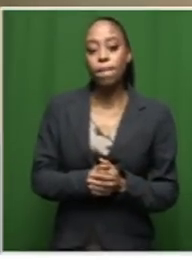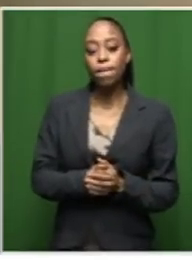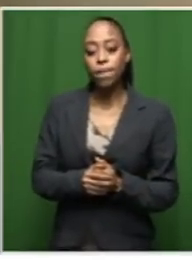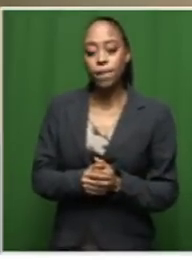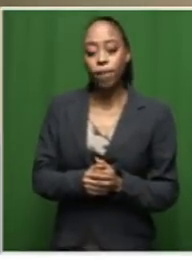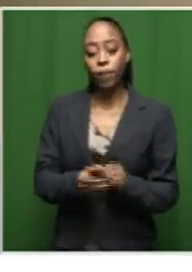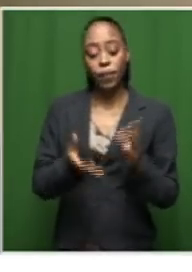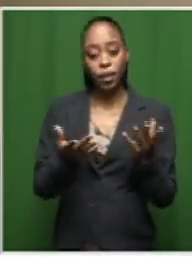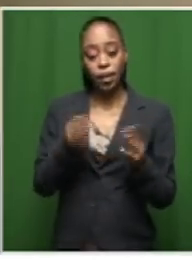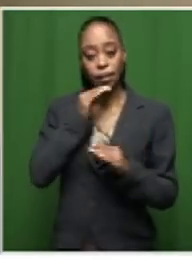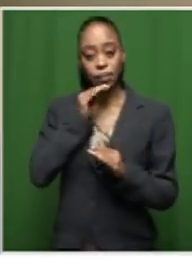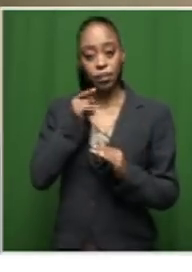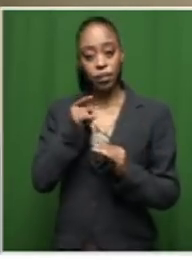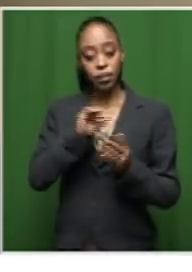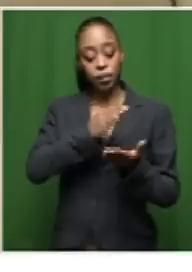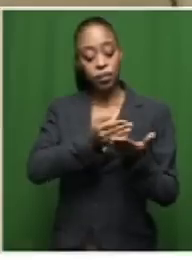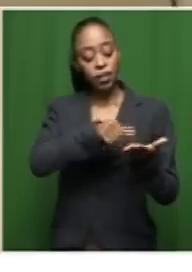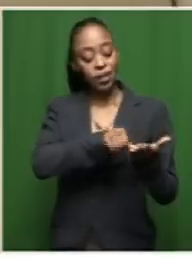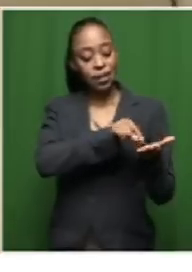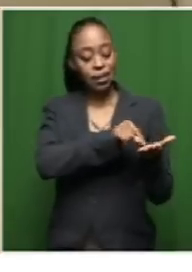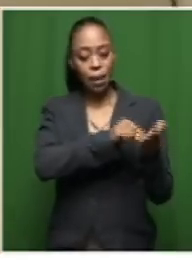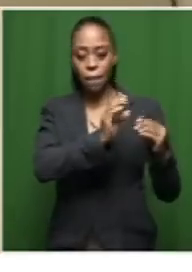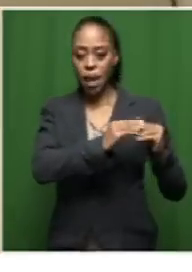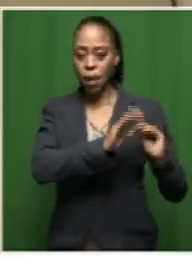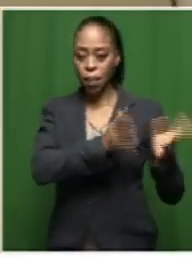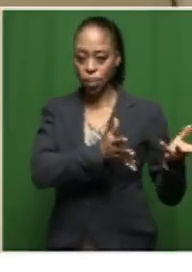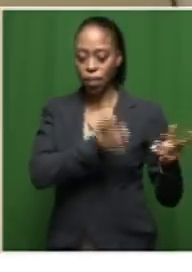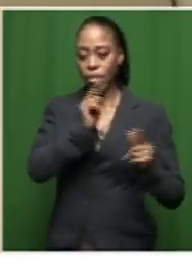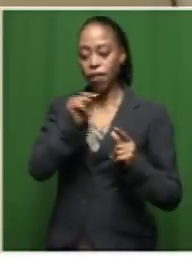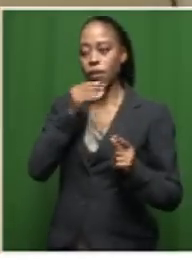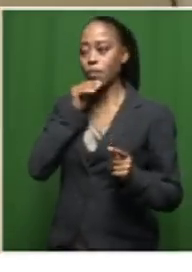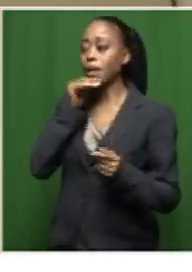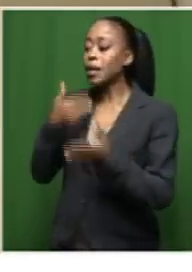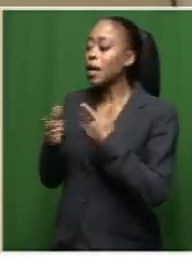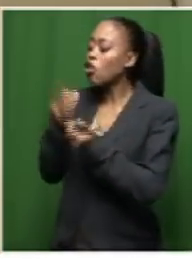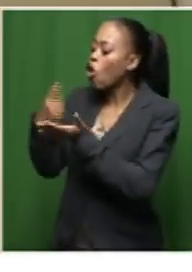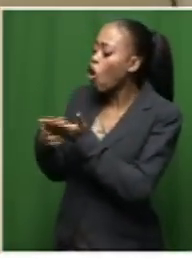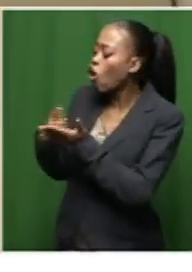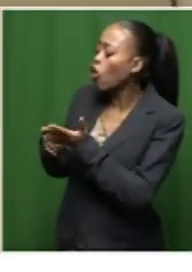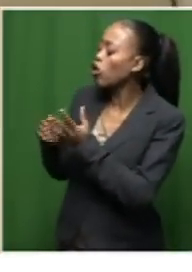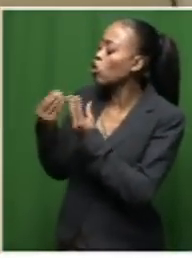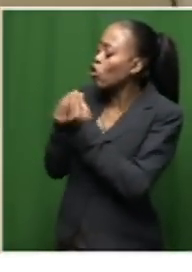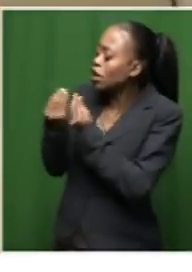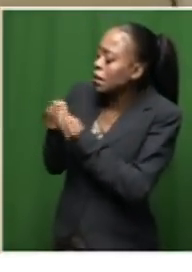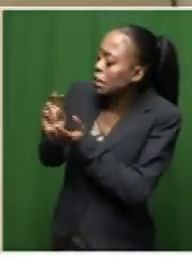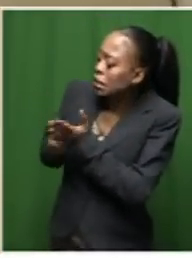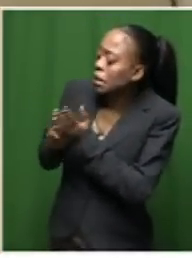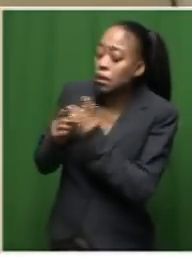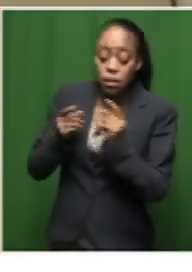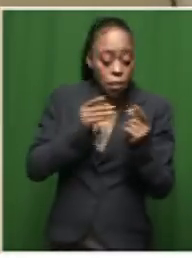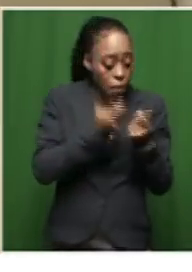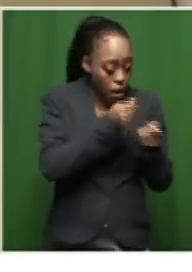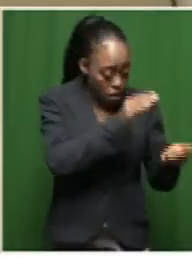relationship in a pension fund is with the member. Therefore, whatever benefits are payable from a pension